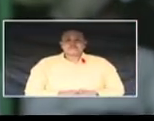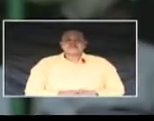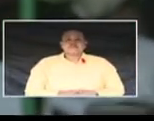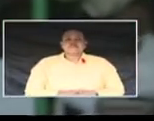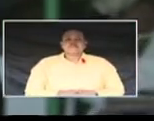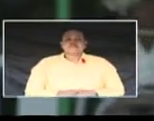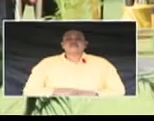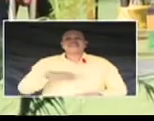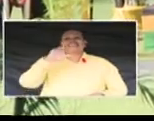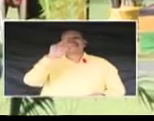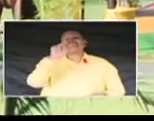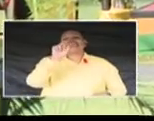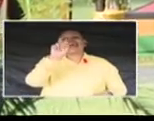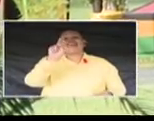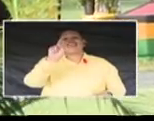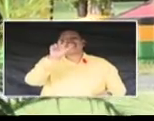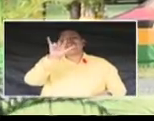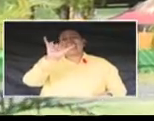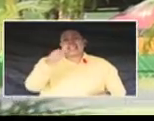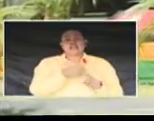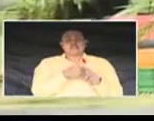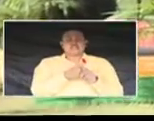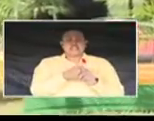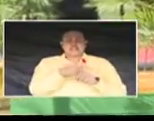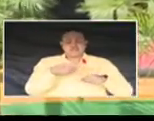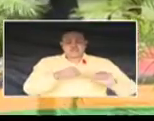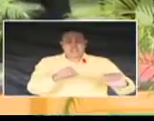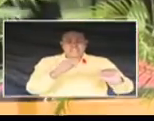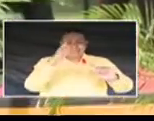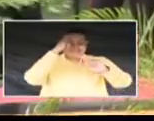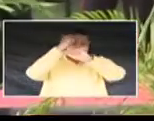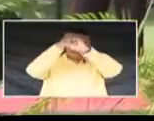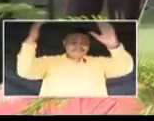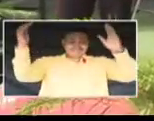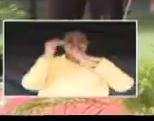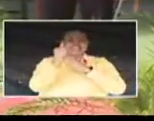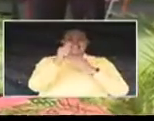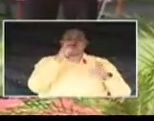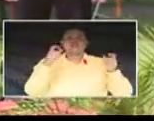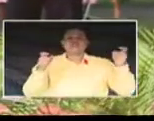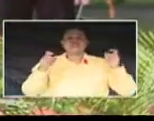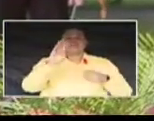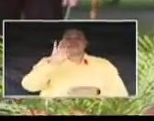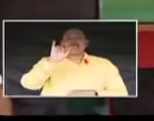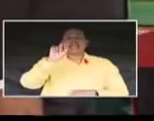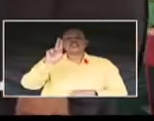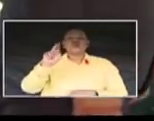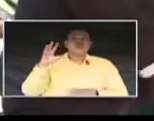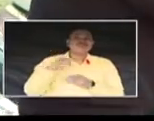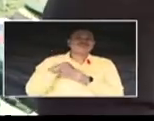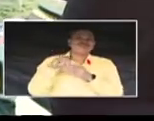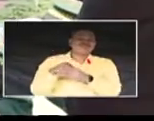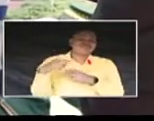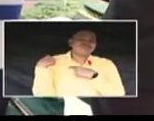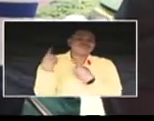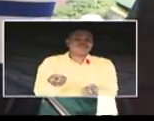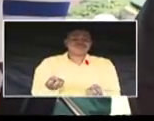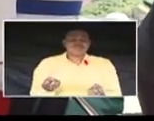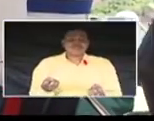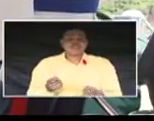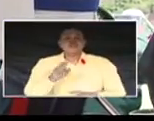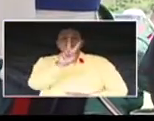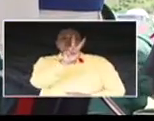Senator Cavan Gale is a strategic and visionary leader who has been at the helm of the Bustamante Industrial Trade Union, the BITU,